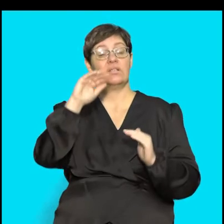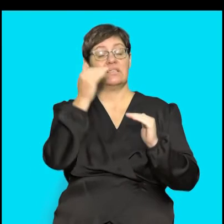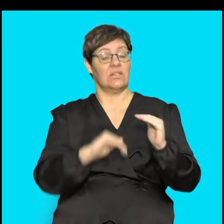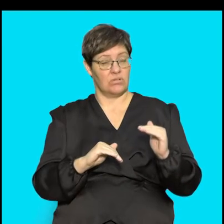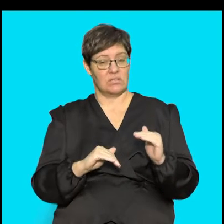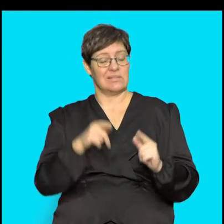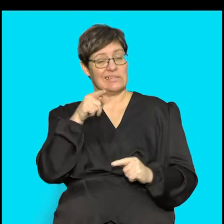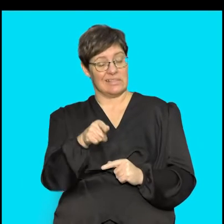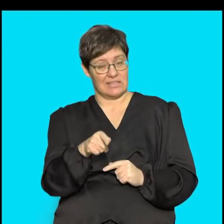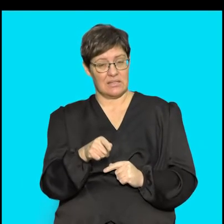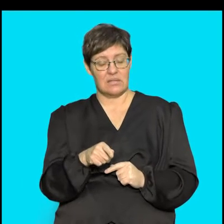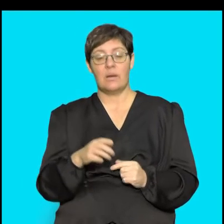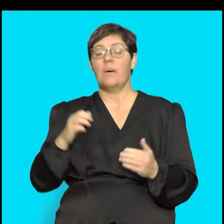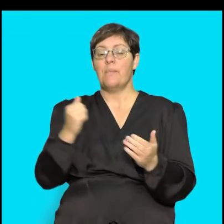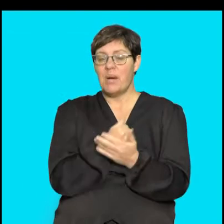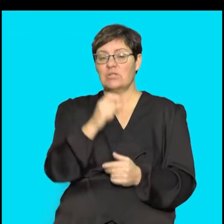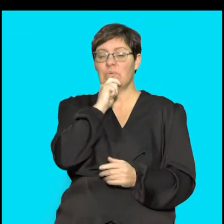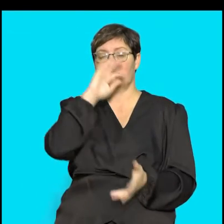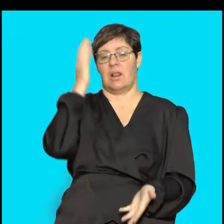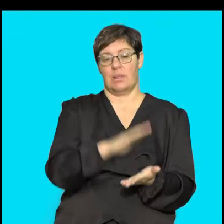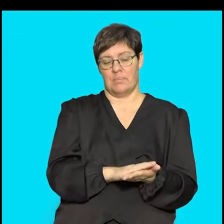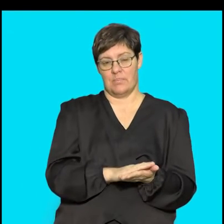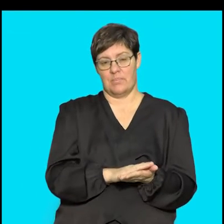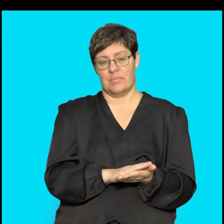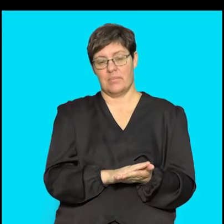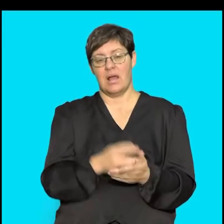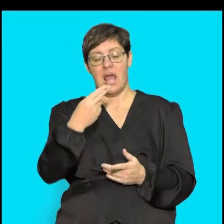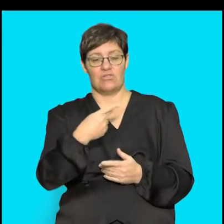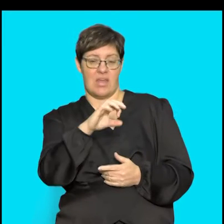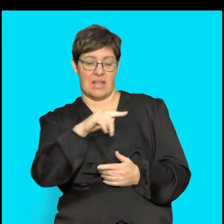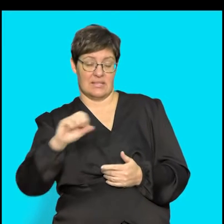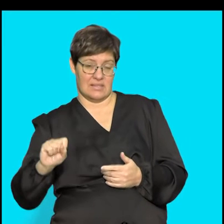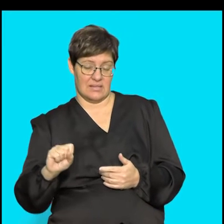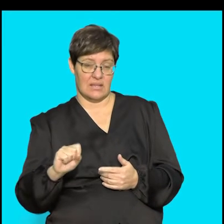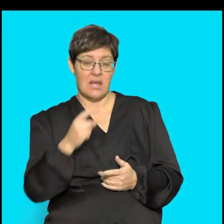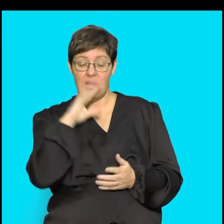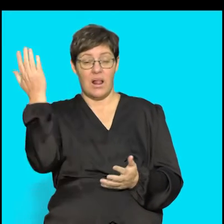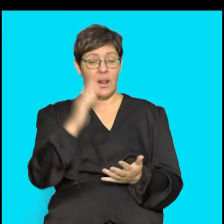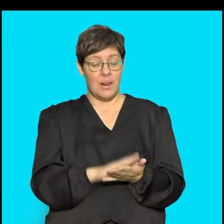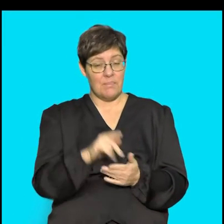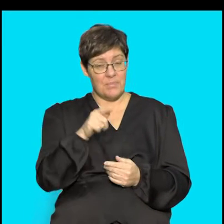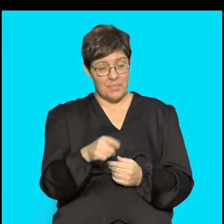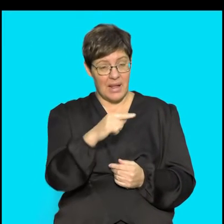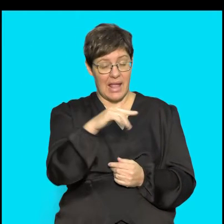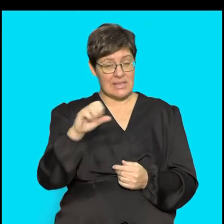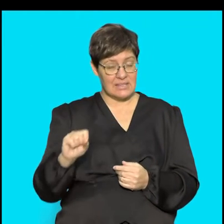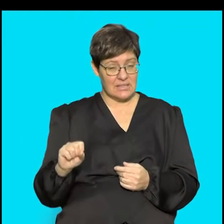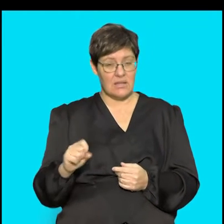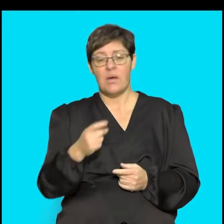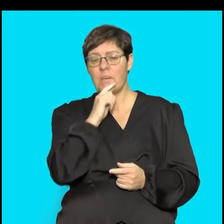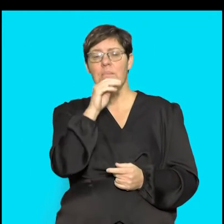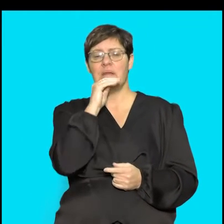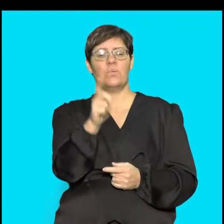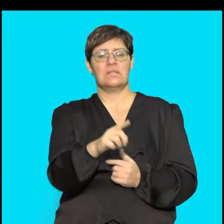to decrease the hydrogen gas, it must use up the hydrogen gas. And in using up the hydrogen gas,